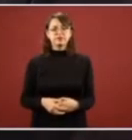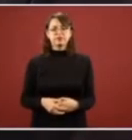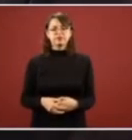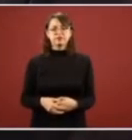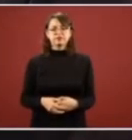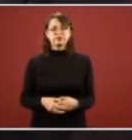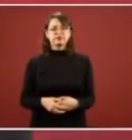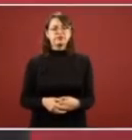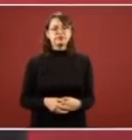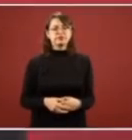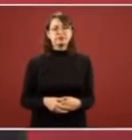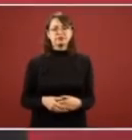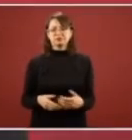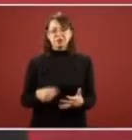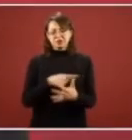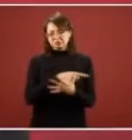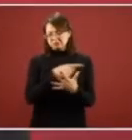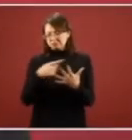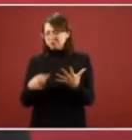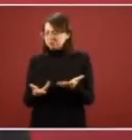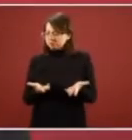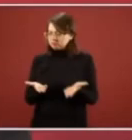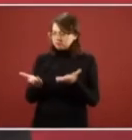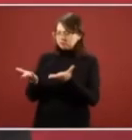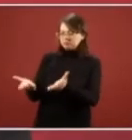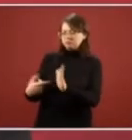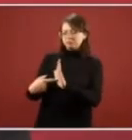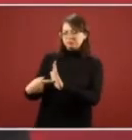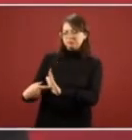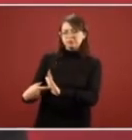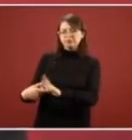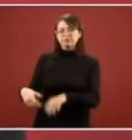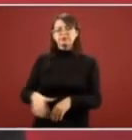Darles alternativas. To give them alternatives.